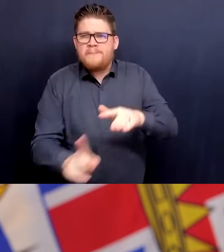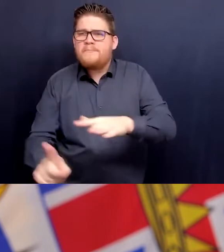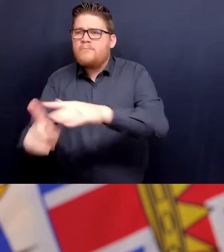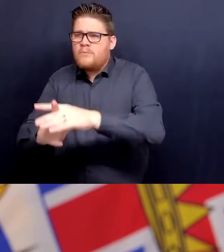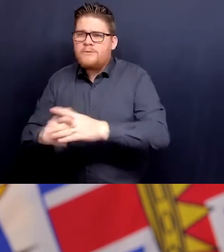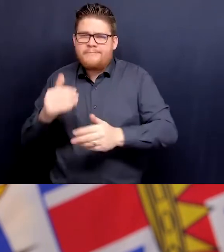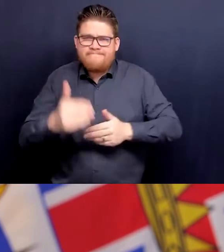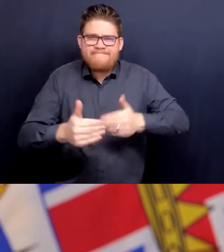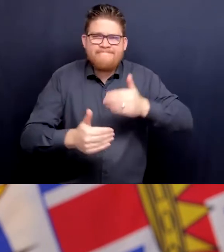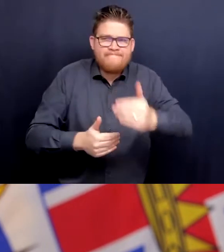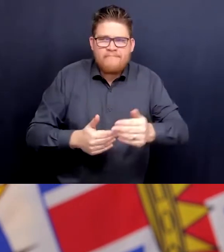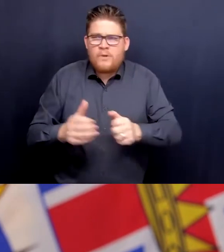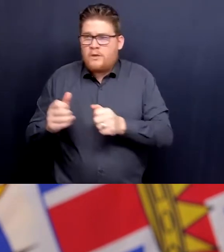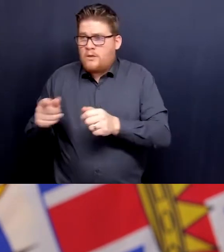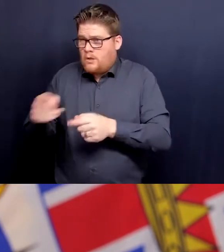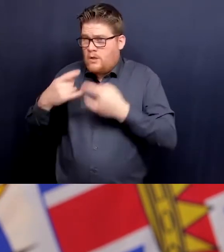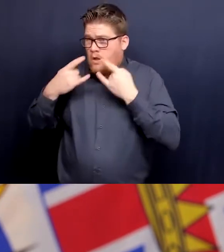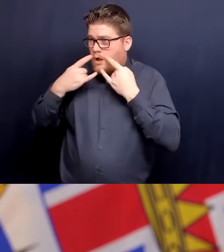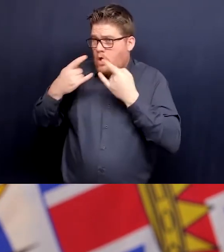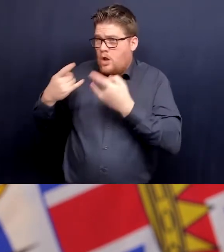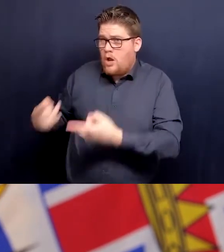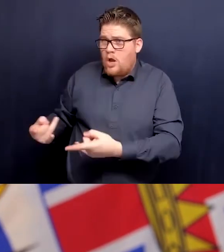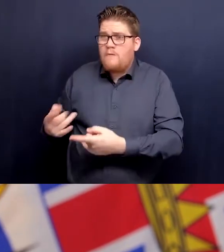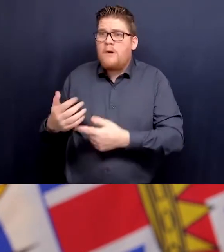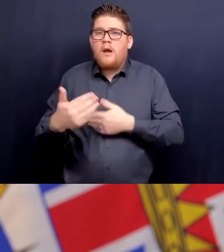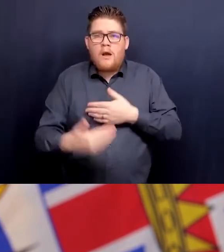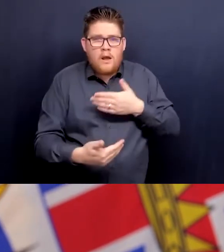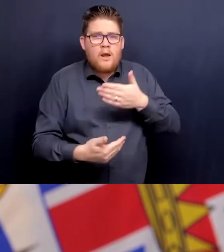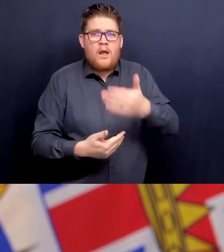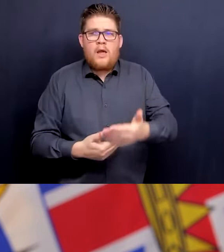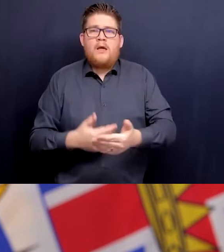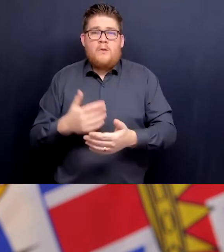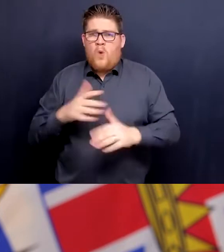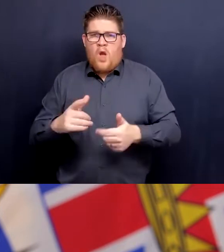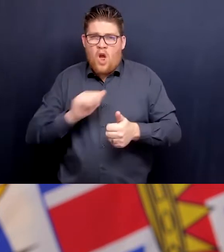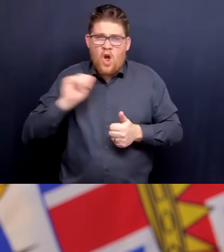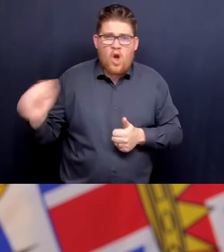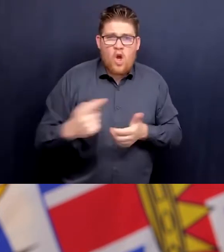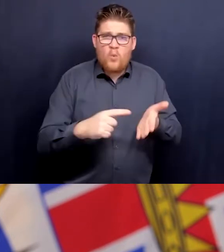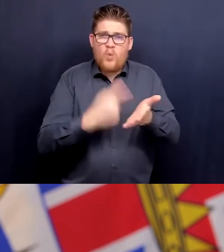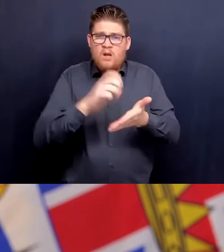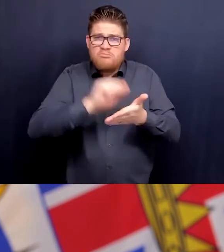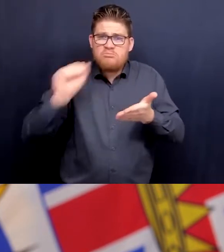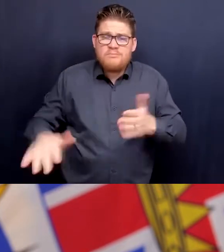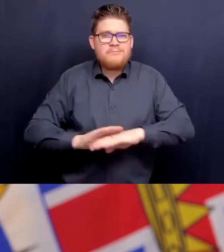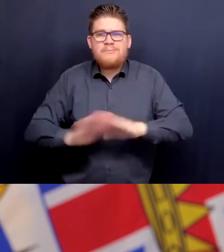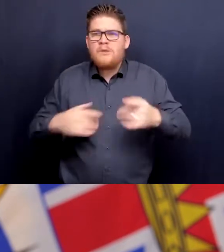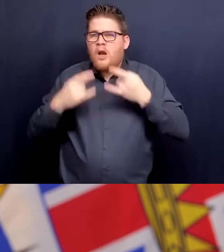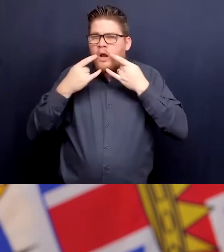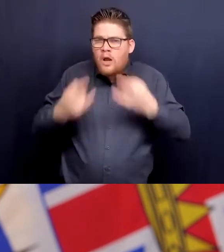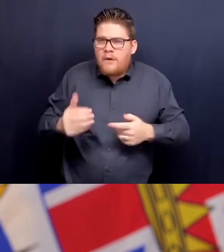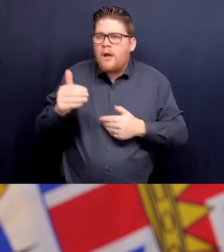some settings, we still have the confidence to go to some of these higher risk indoor settings as well. So it is